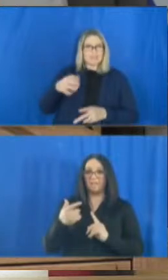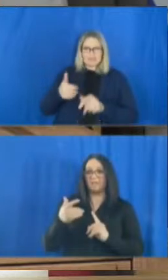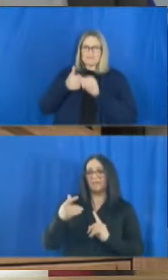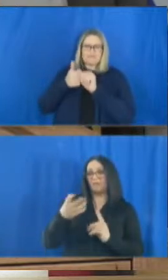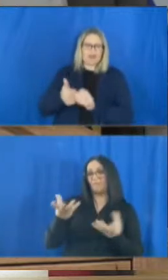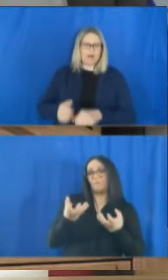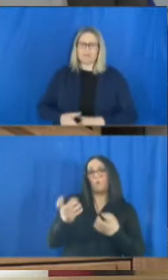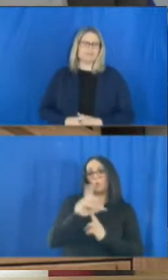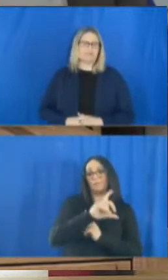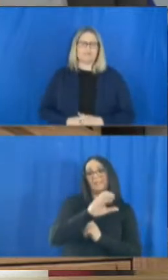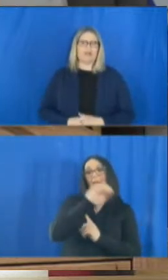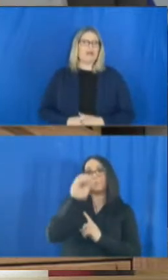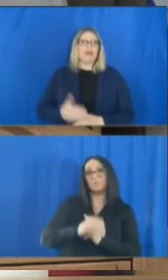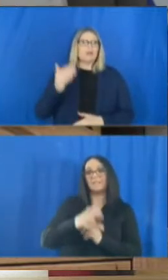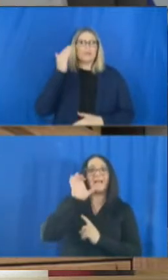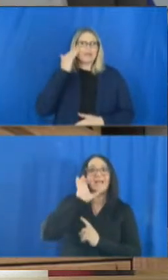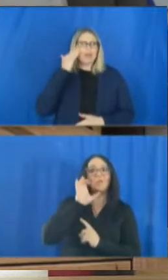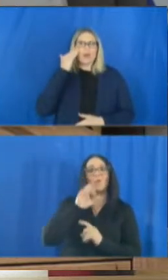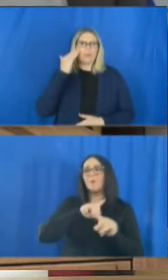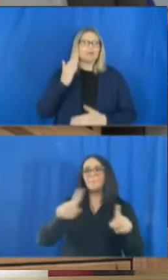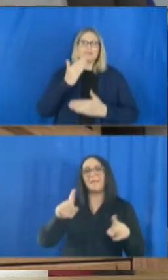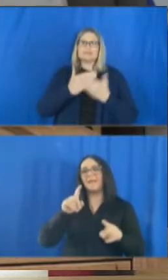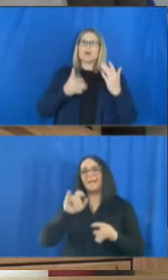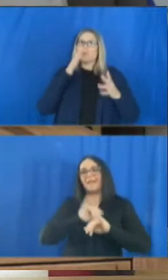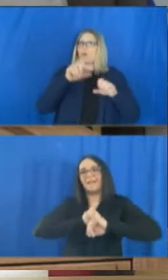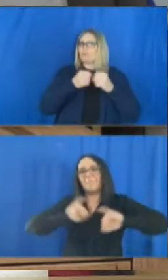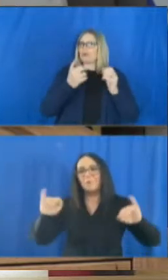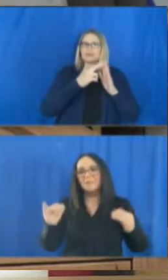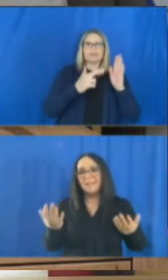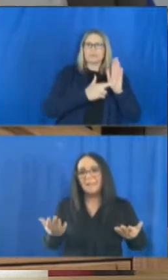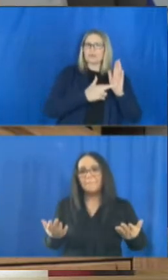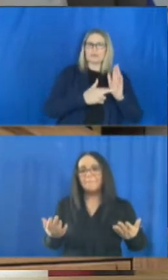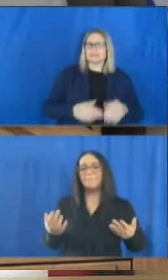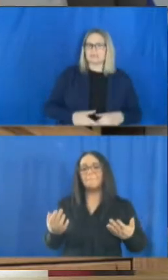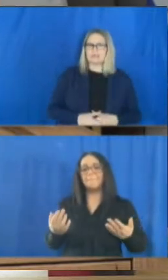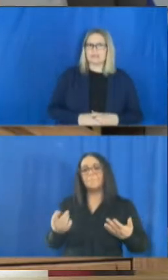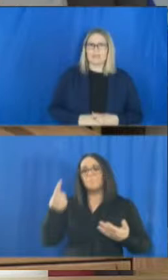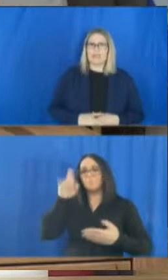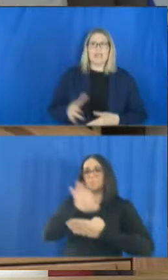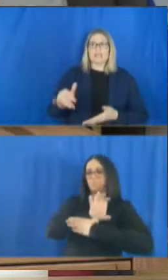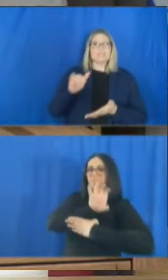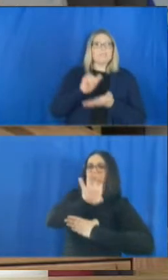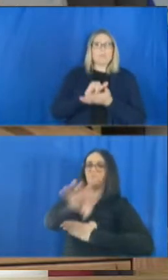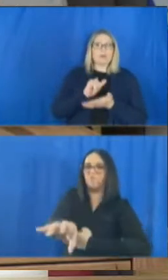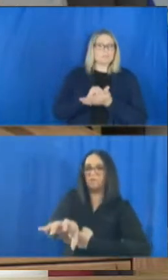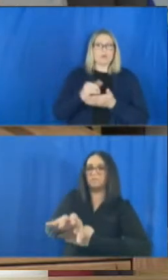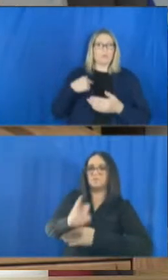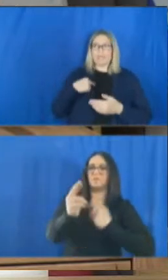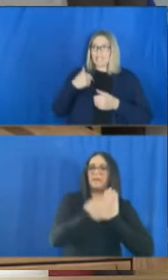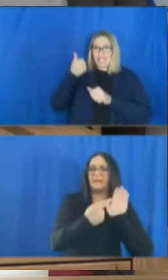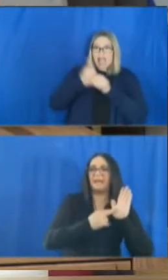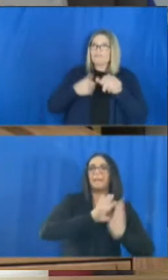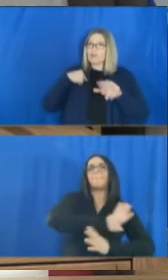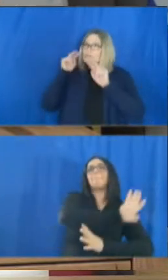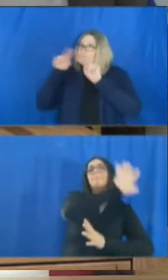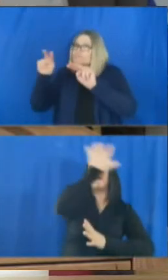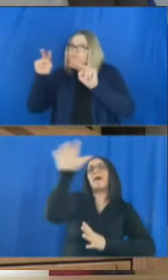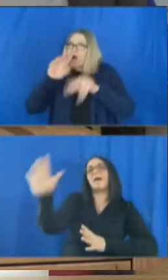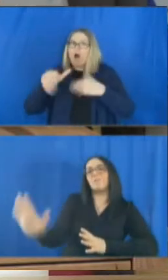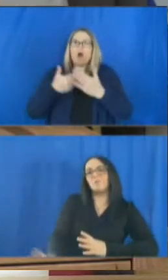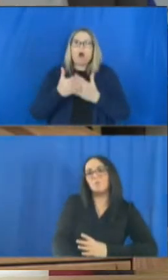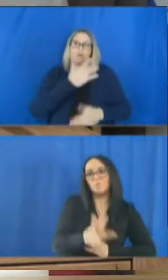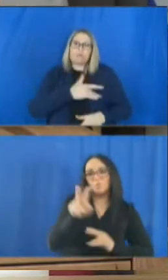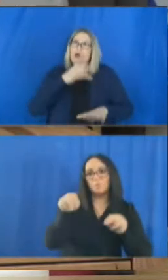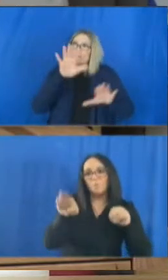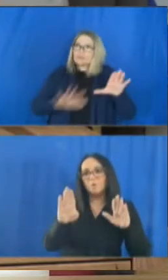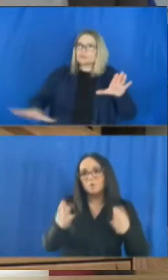other words, our hospitals are getting better to be able to manage this. It doesn't make sense that my child is all